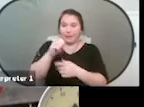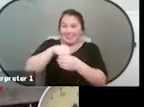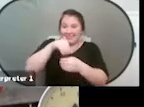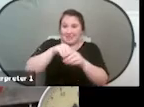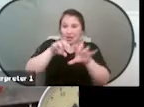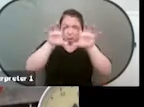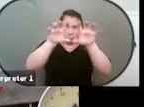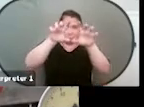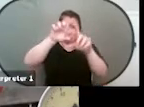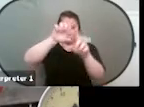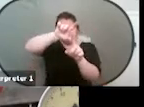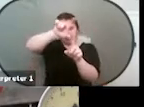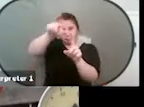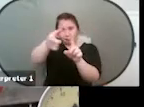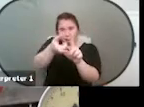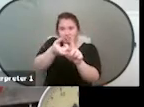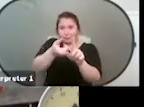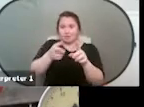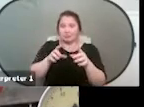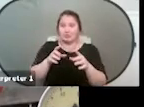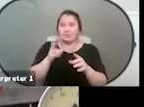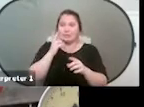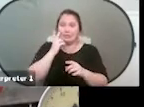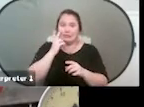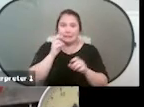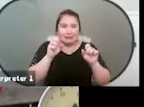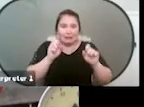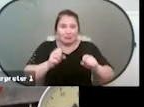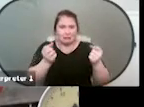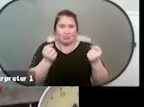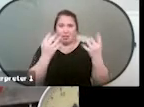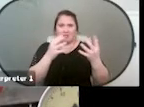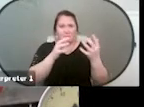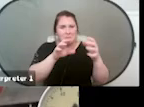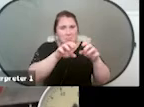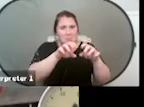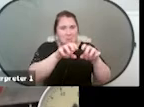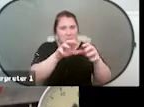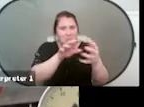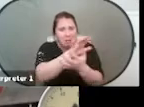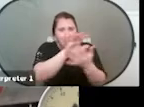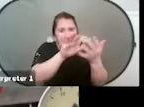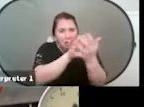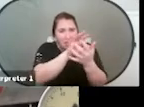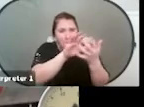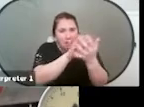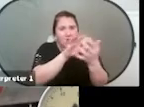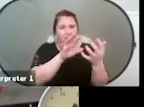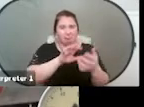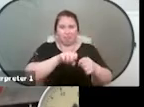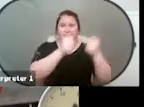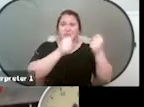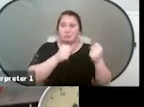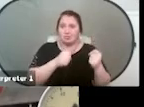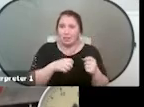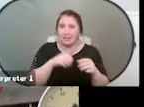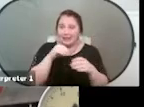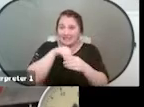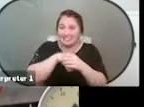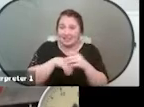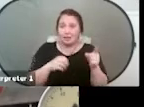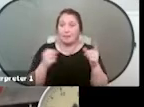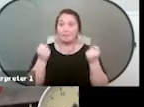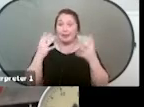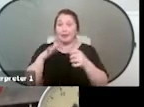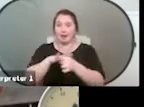around it, that hot water loop. You can see there's a lot of corrosion in there. That is one of the main areas, and we have multiple areas that